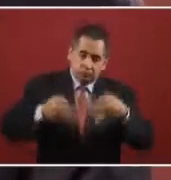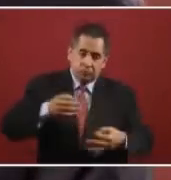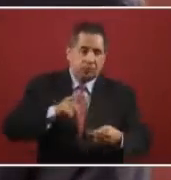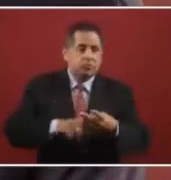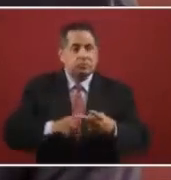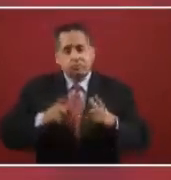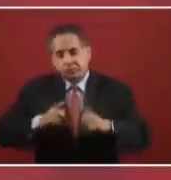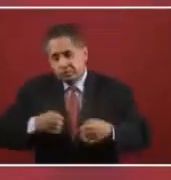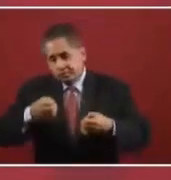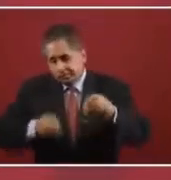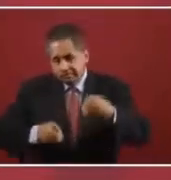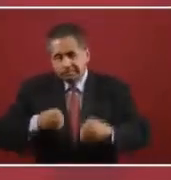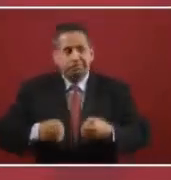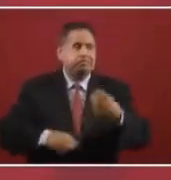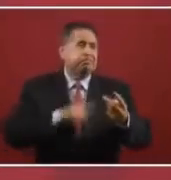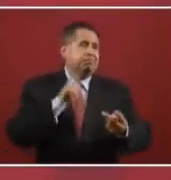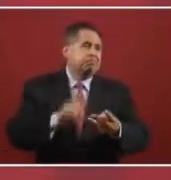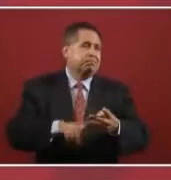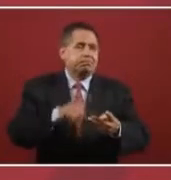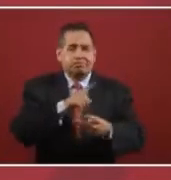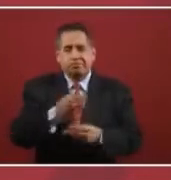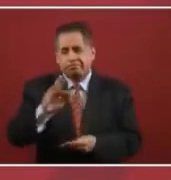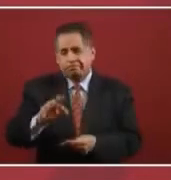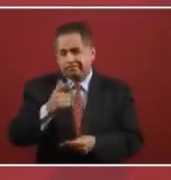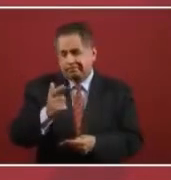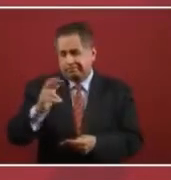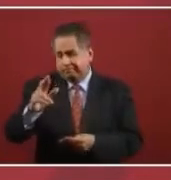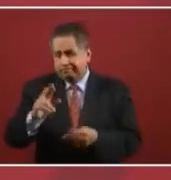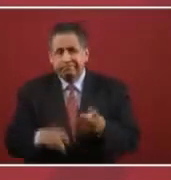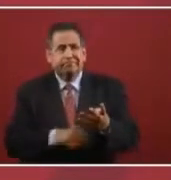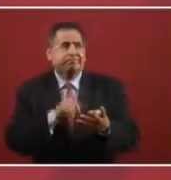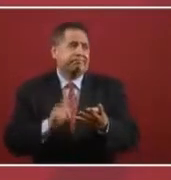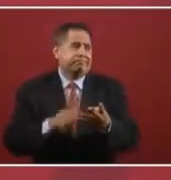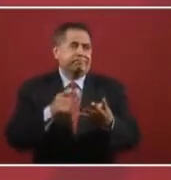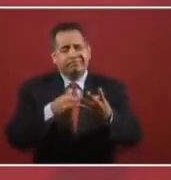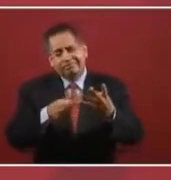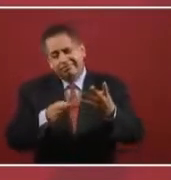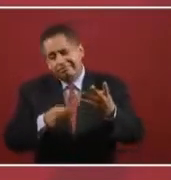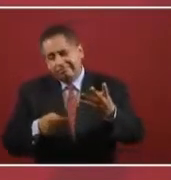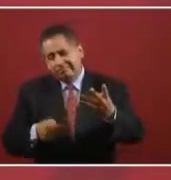power. It has to do with the attorney general.